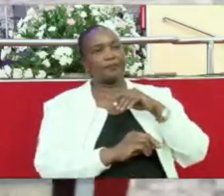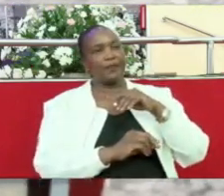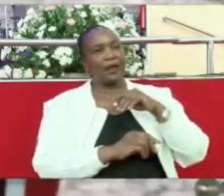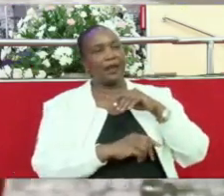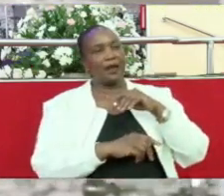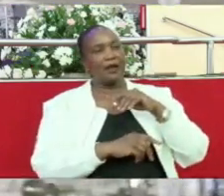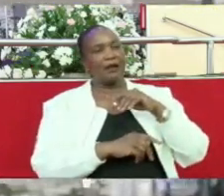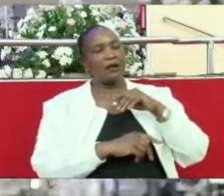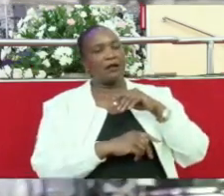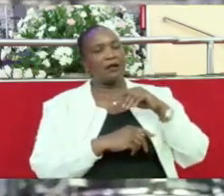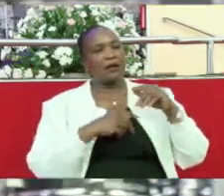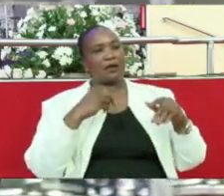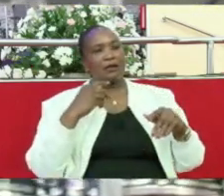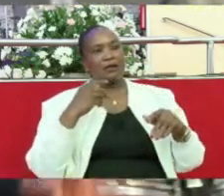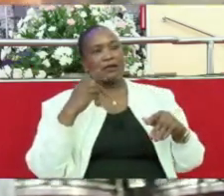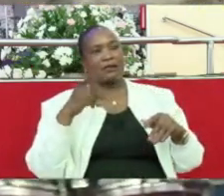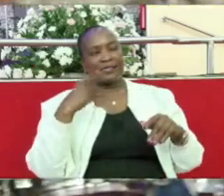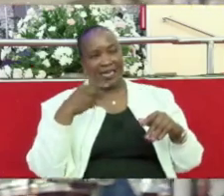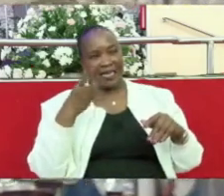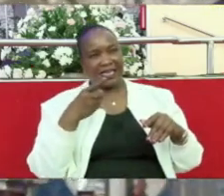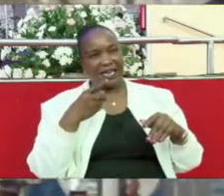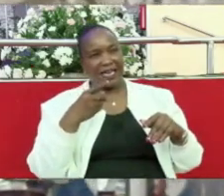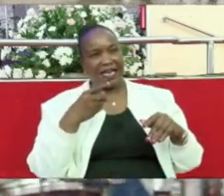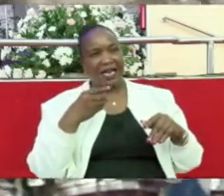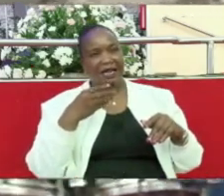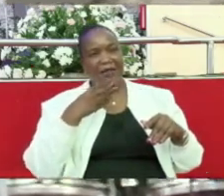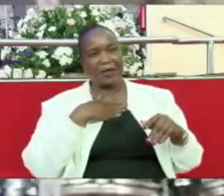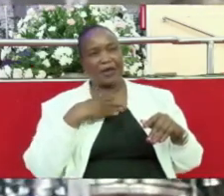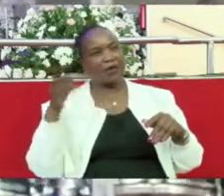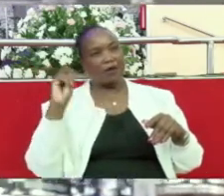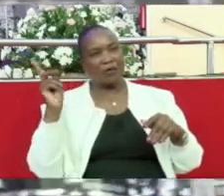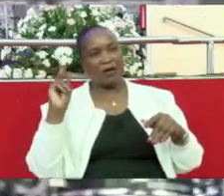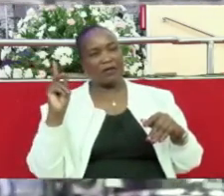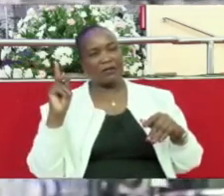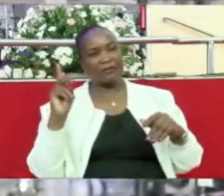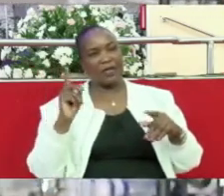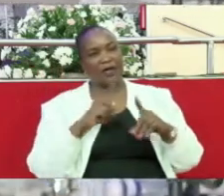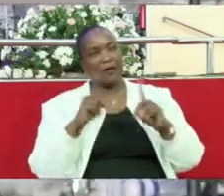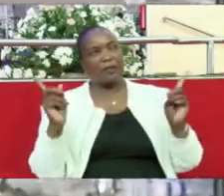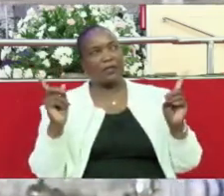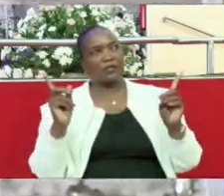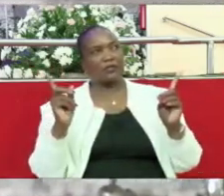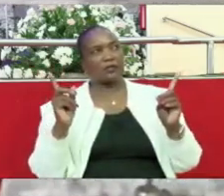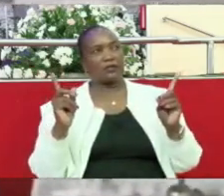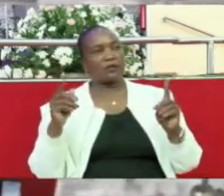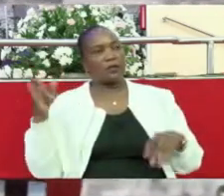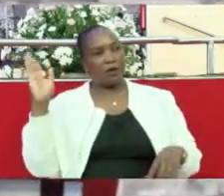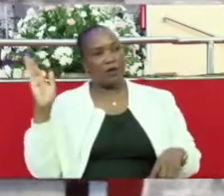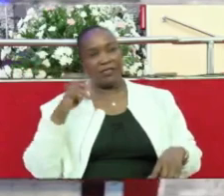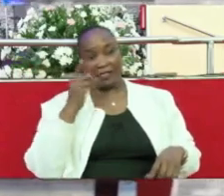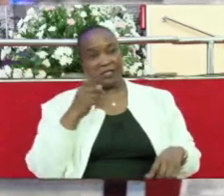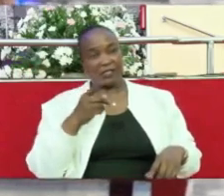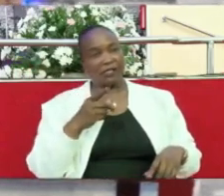Lakini Bwana Mungu anakuja anamwambia wewe si peke yako. Because I have reserved many more. Kwa sababu nimeweza kuweka wewe. And therefore this morning. Kwa hivyo